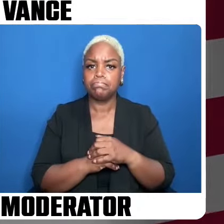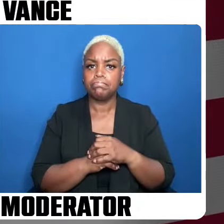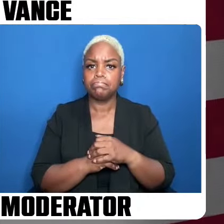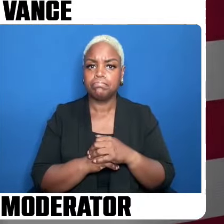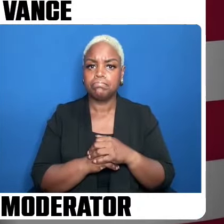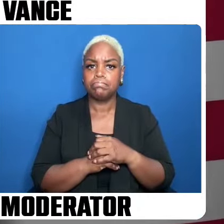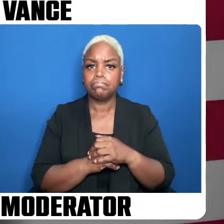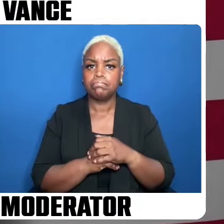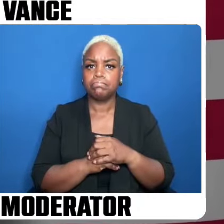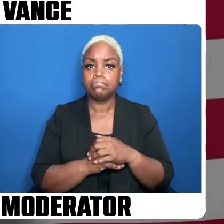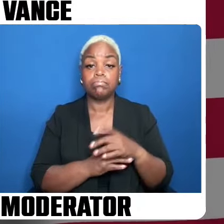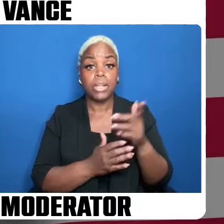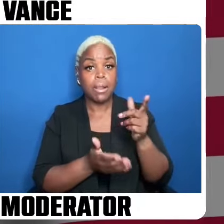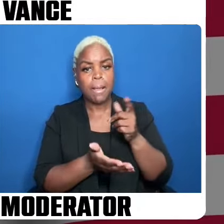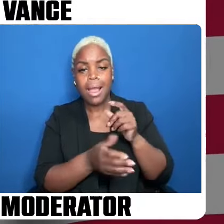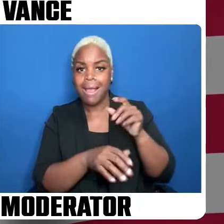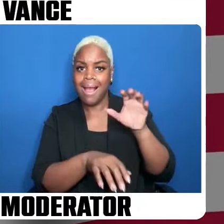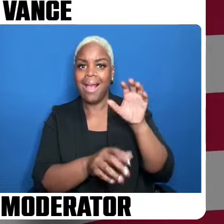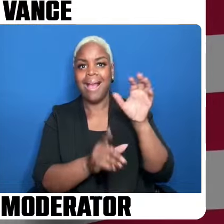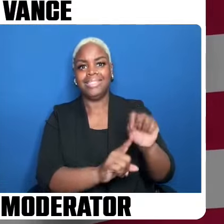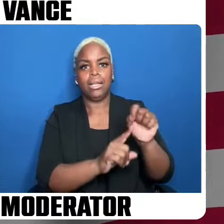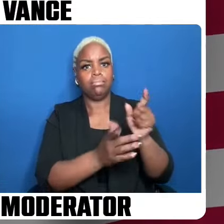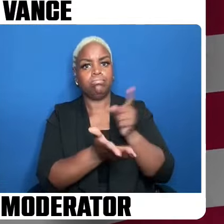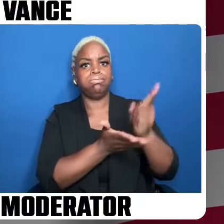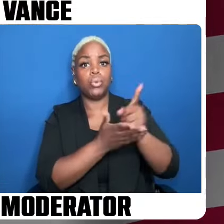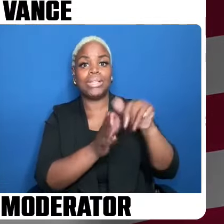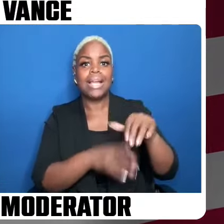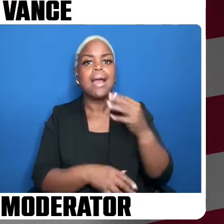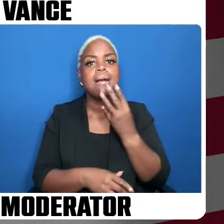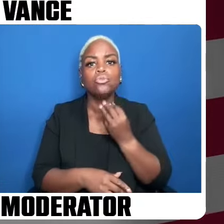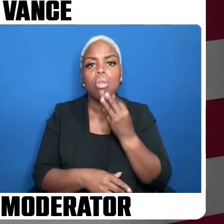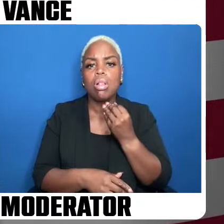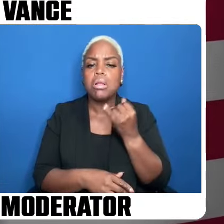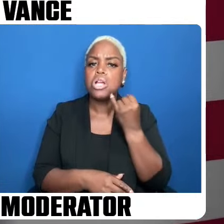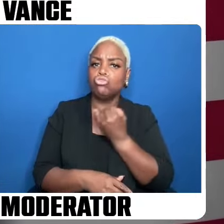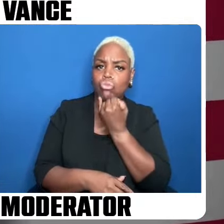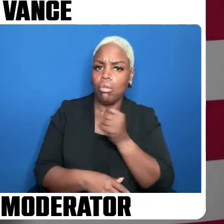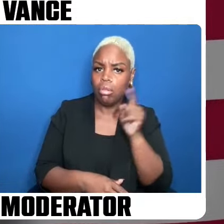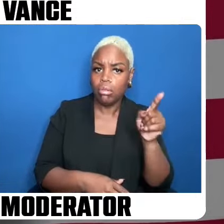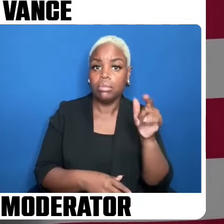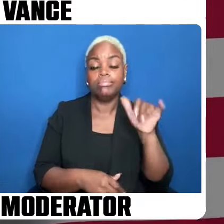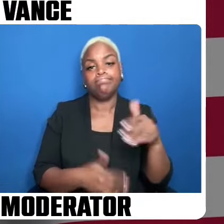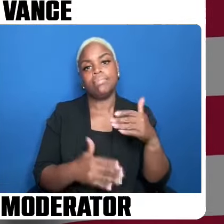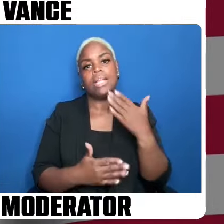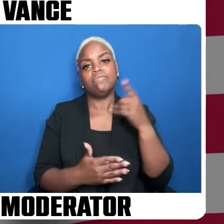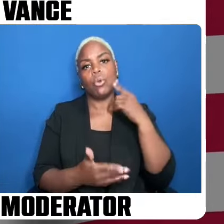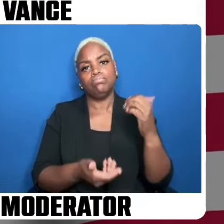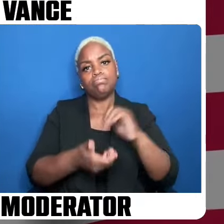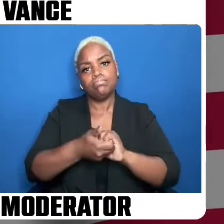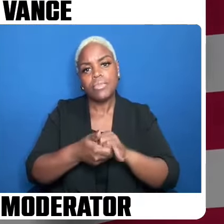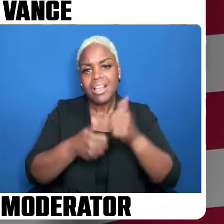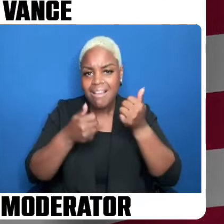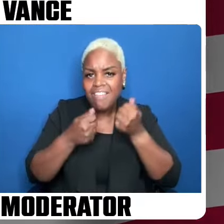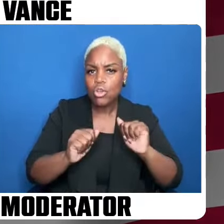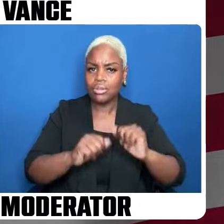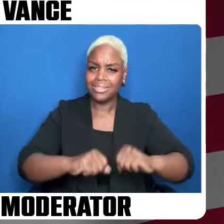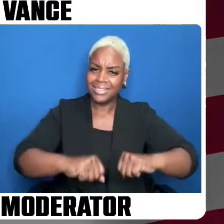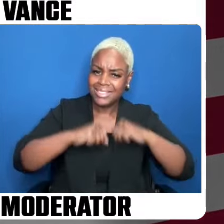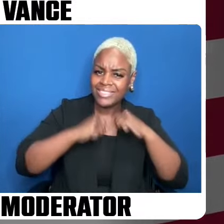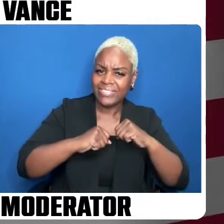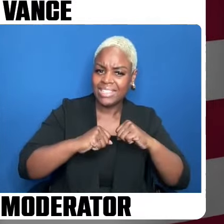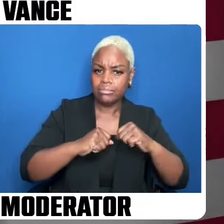Israeli defensive action. President Biden has deployed more than 40,000 U.S. military personnel and assets to that